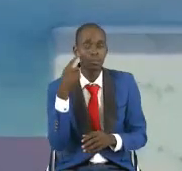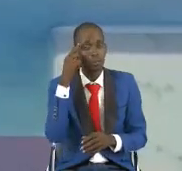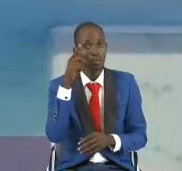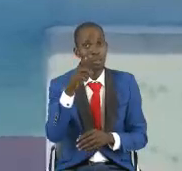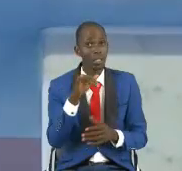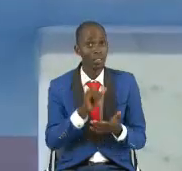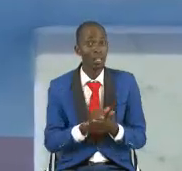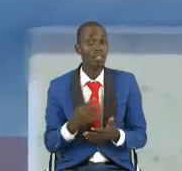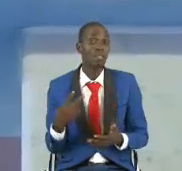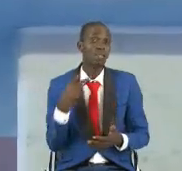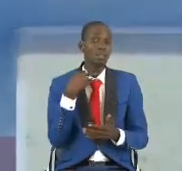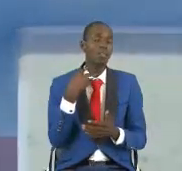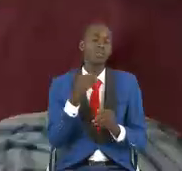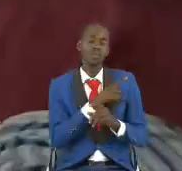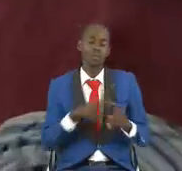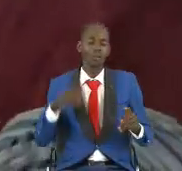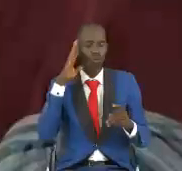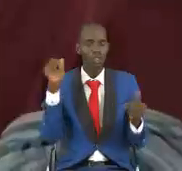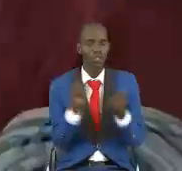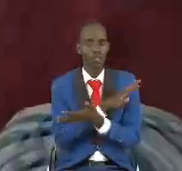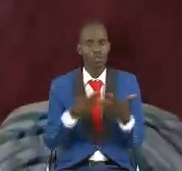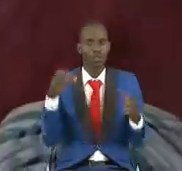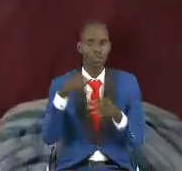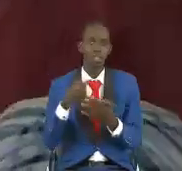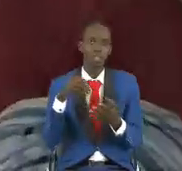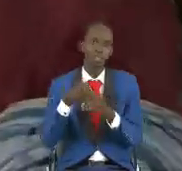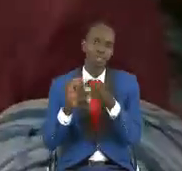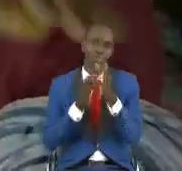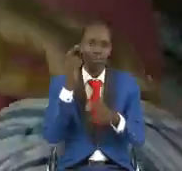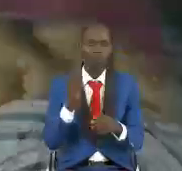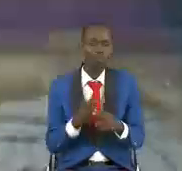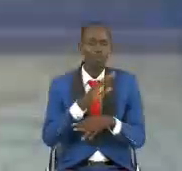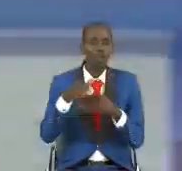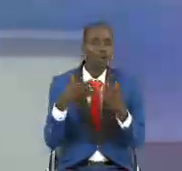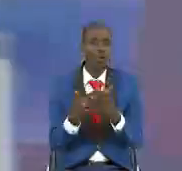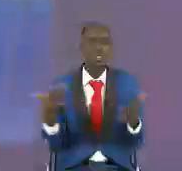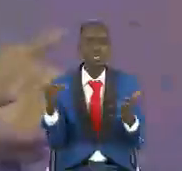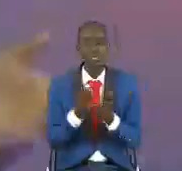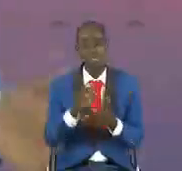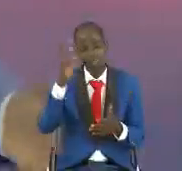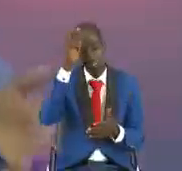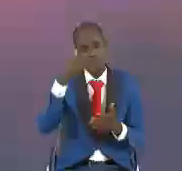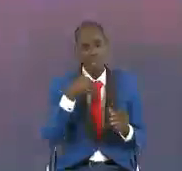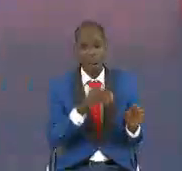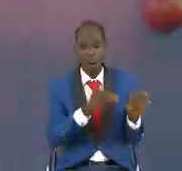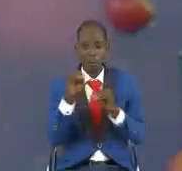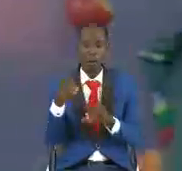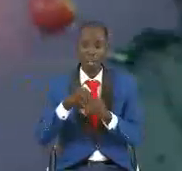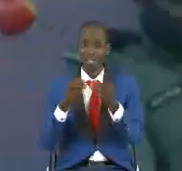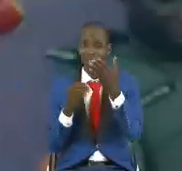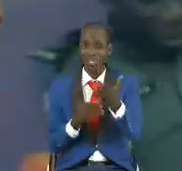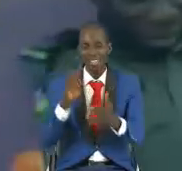Lord will destroy it tonight. And all those things the devil has put there, thinking that you